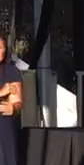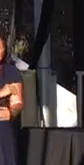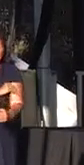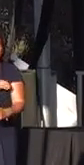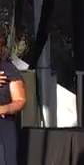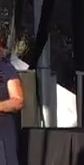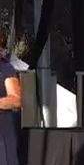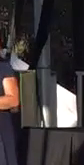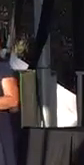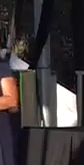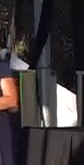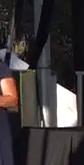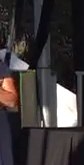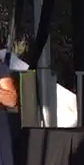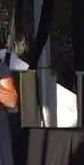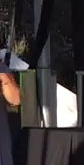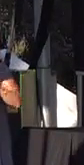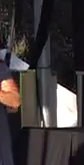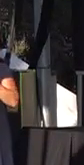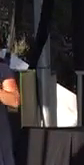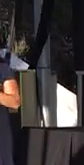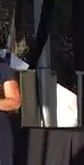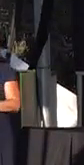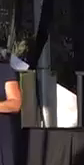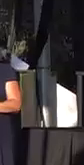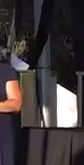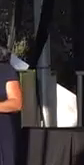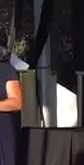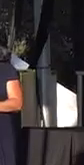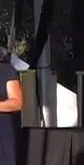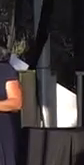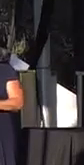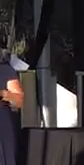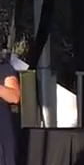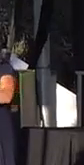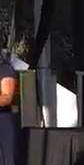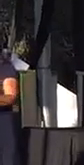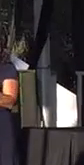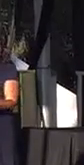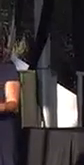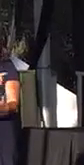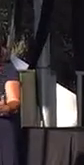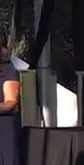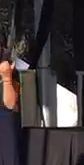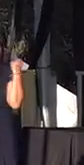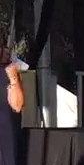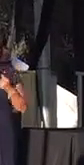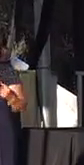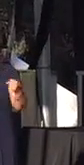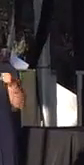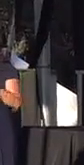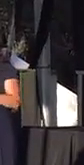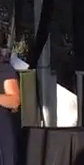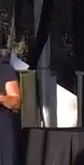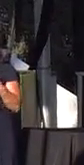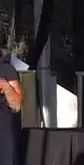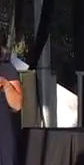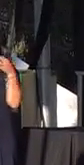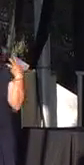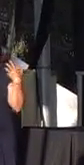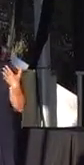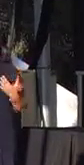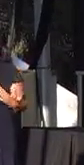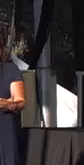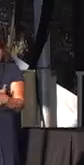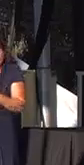LGBT community in the time of Stonewall fighting police brutality, fighting injustice, that it